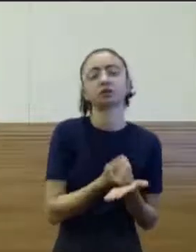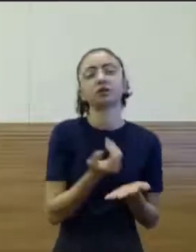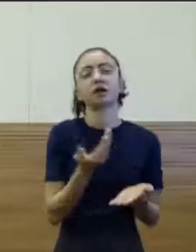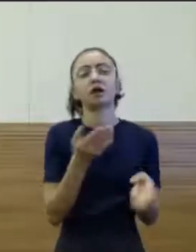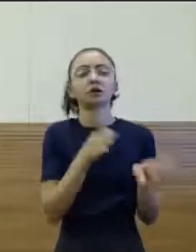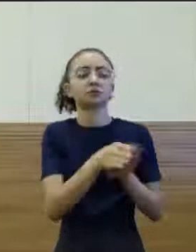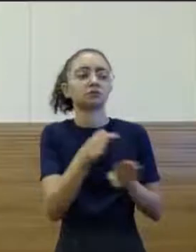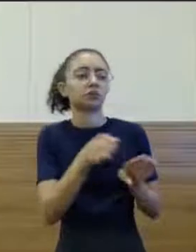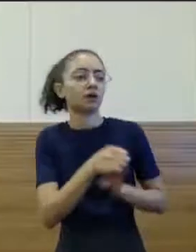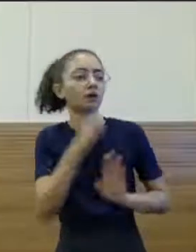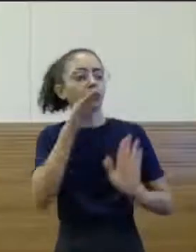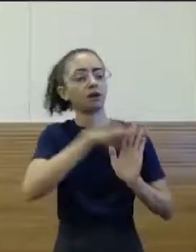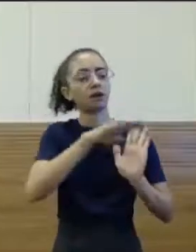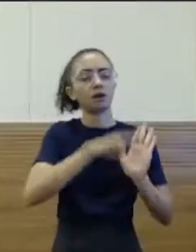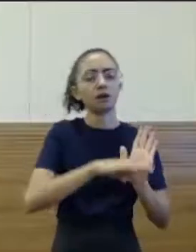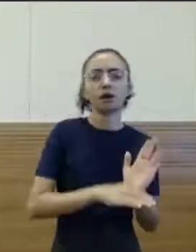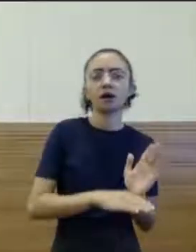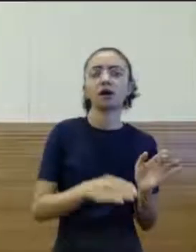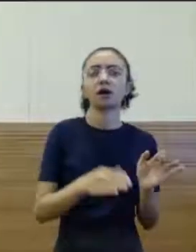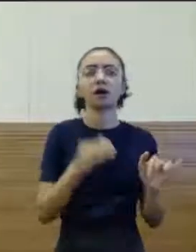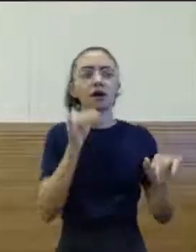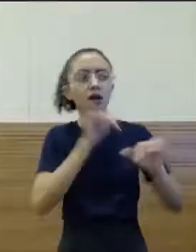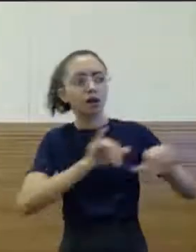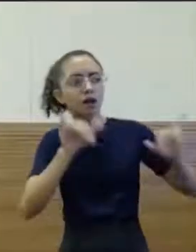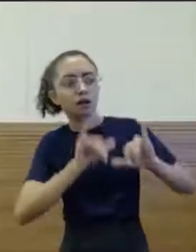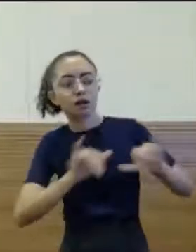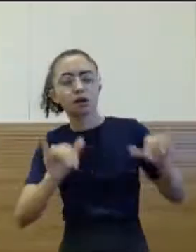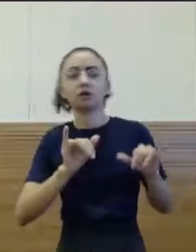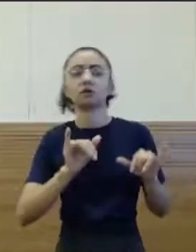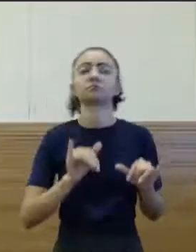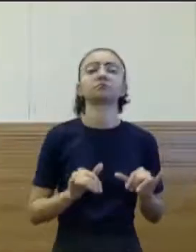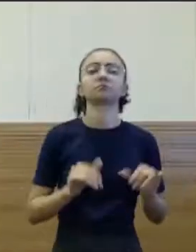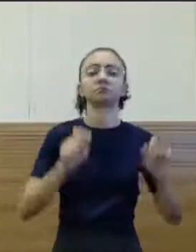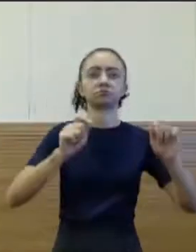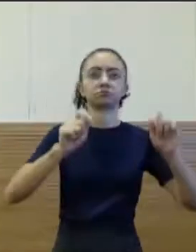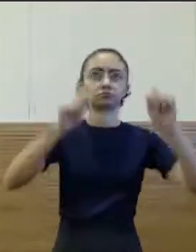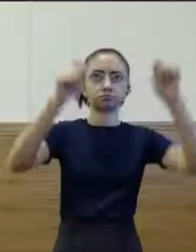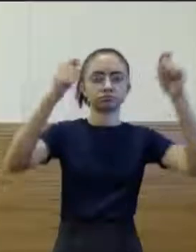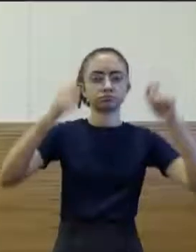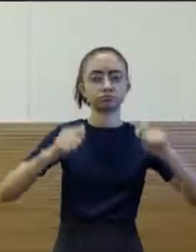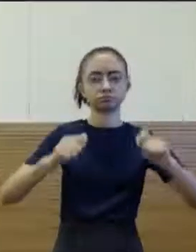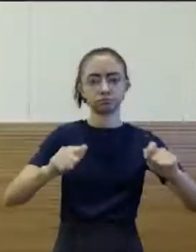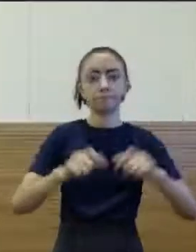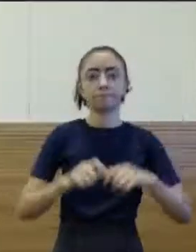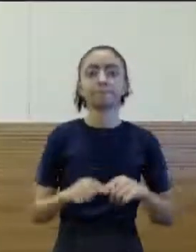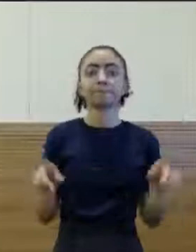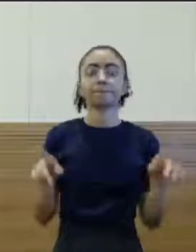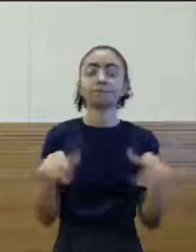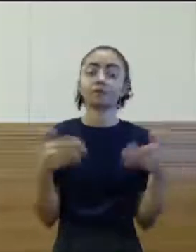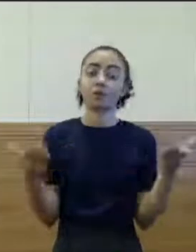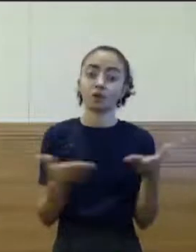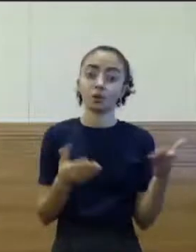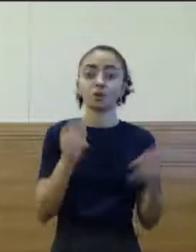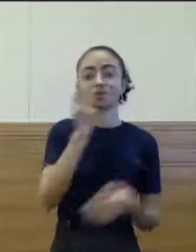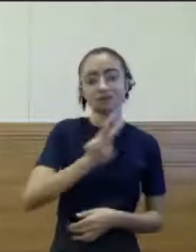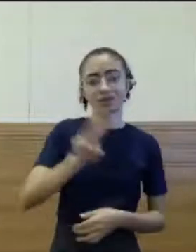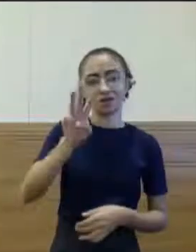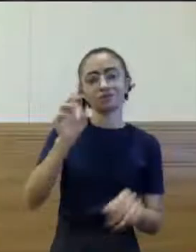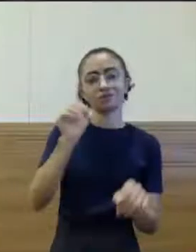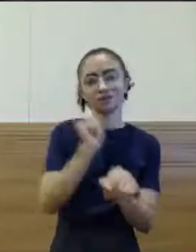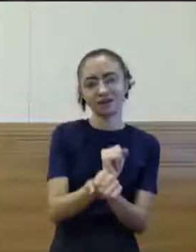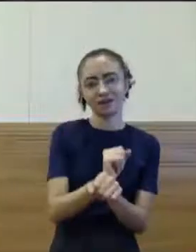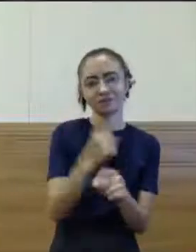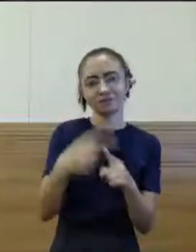there were leaflets. And at this moment, this website is under update.